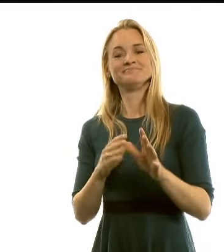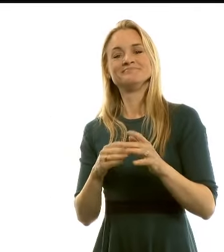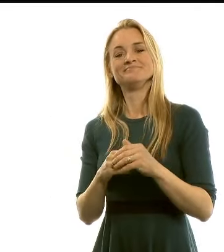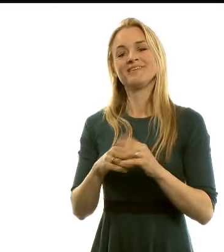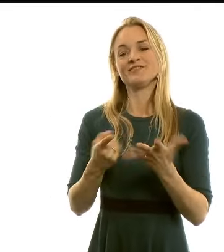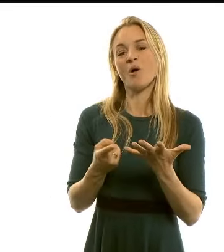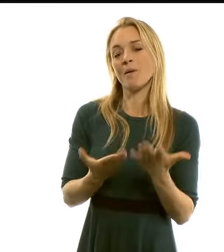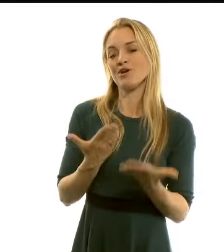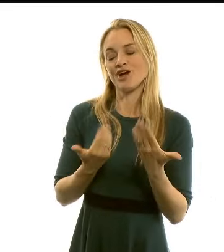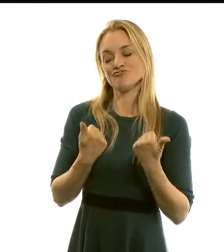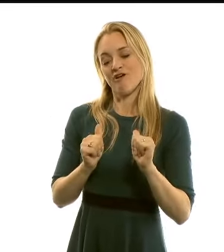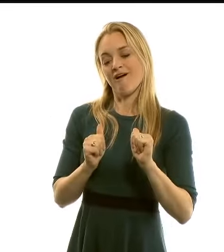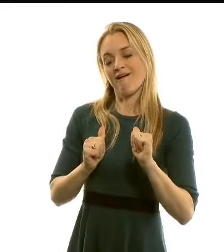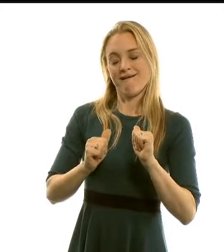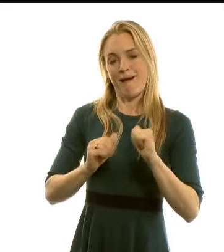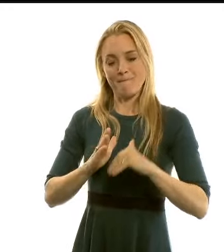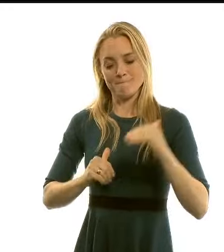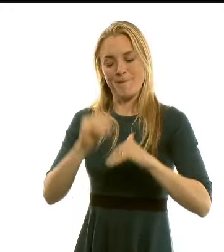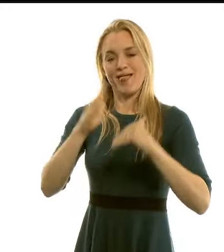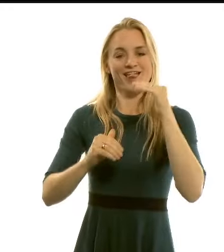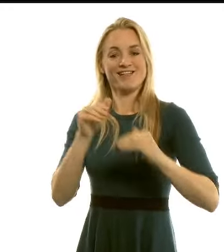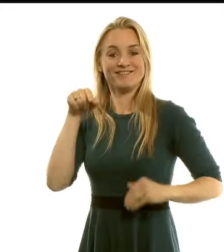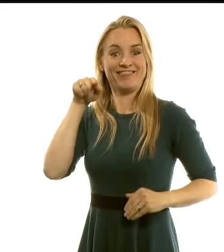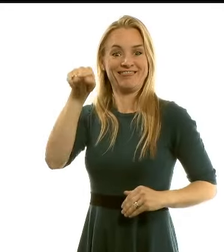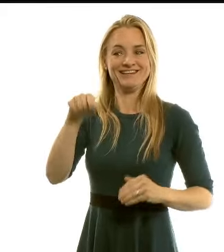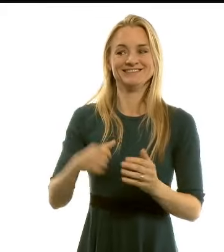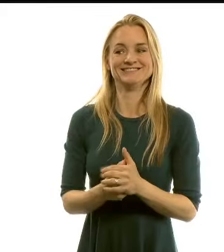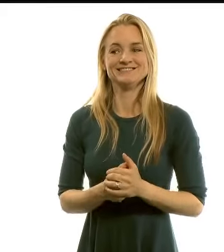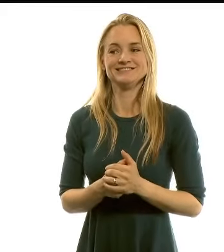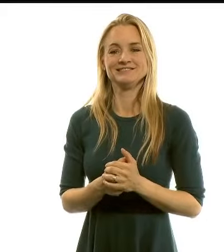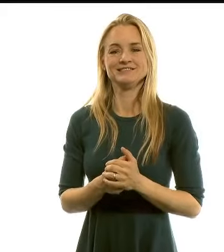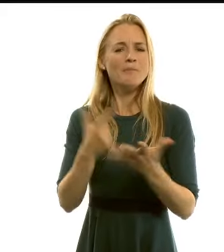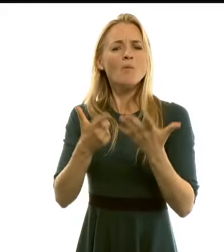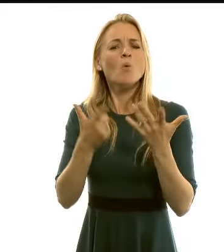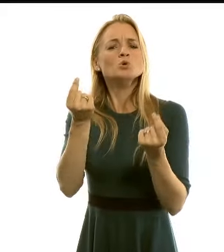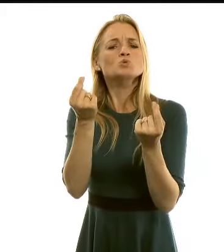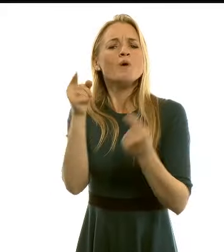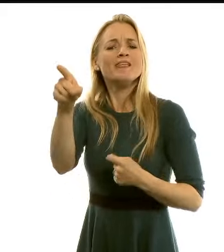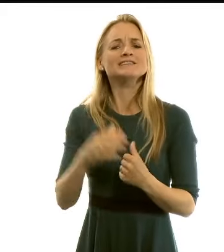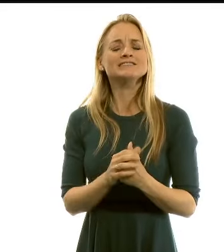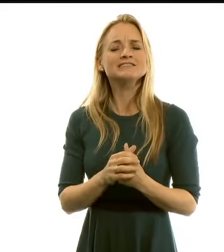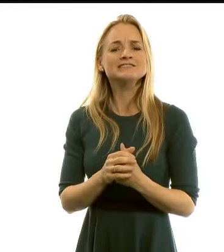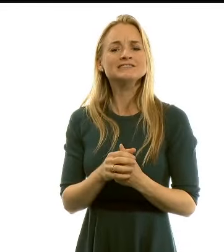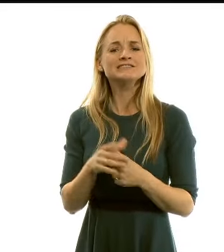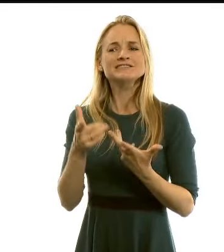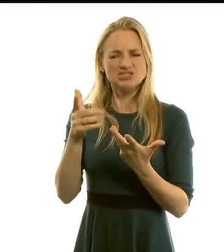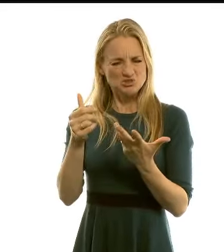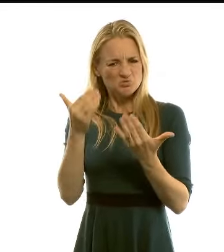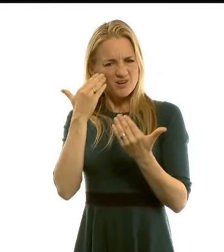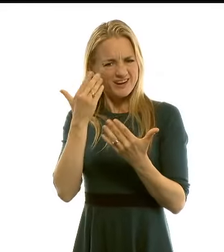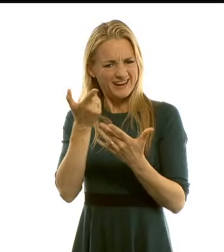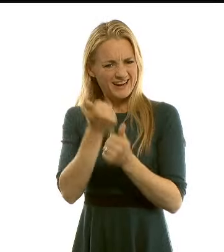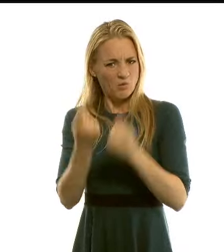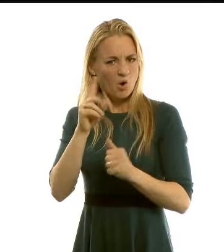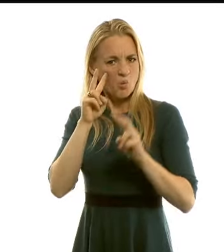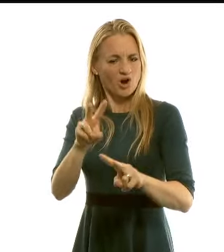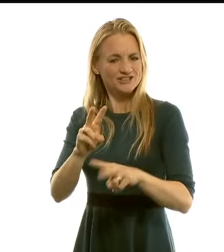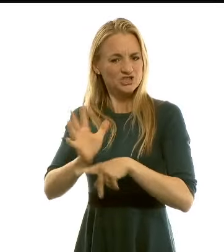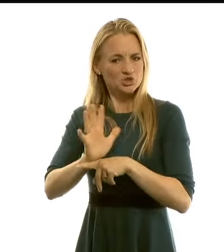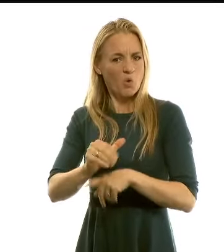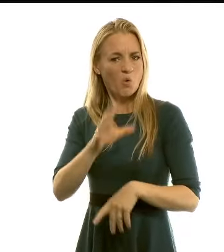We'll be pressing the bricks underneath your thumb. Is anyone watching this show old enough to get these Rolling Stones references, or is it